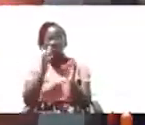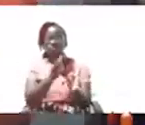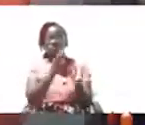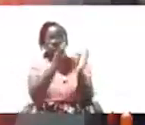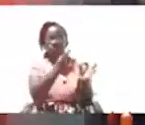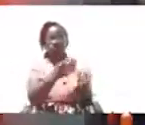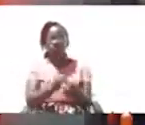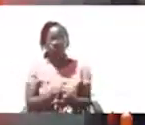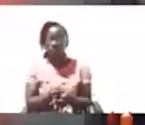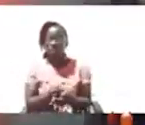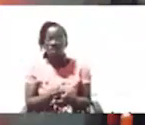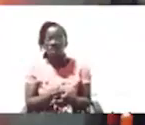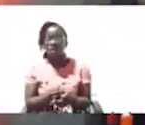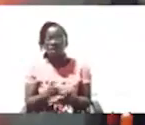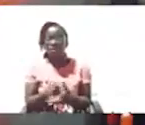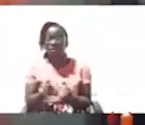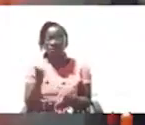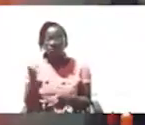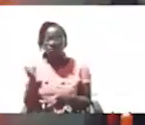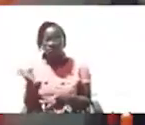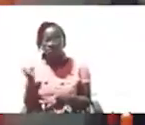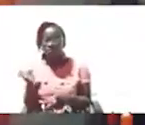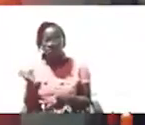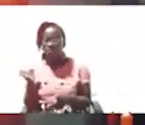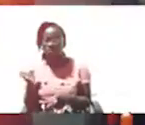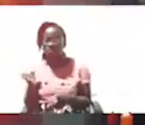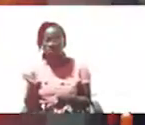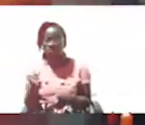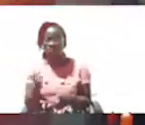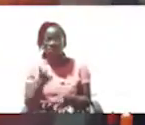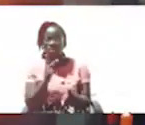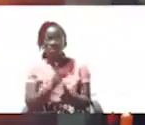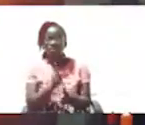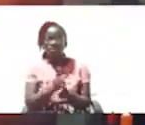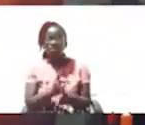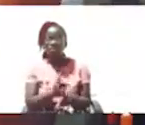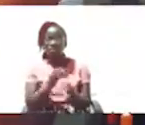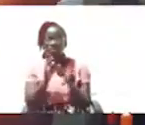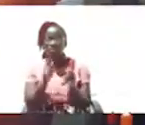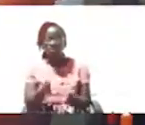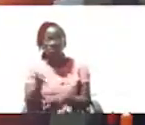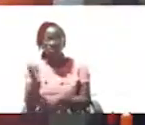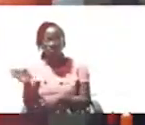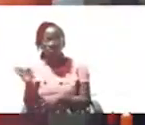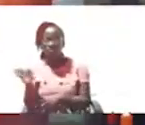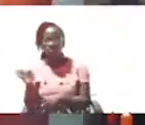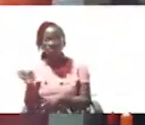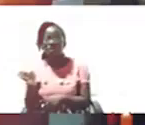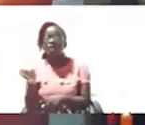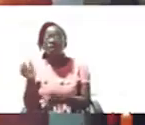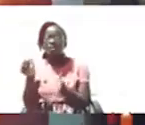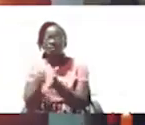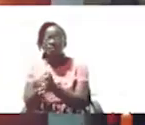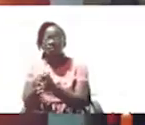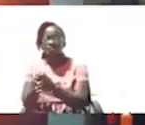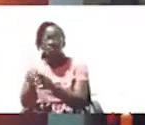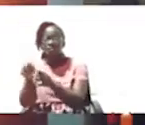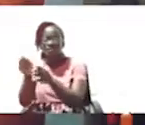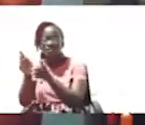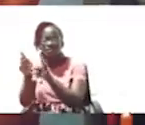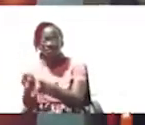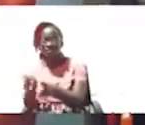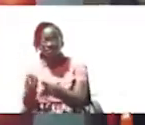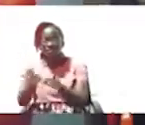they had laid the person in state, abusua no nim se obi na ku no honhom mu, obi na aye na dru ku